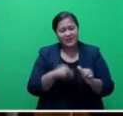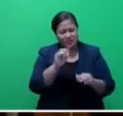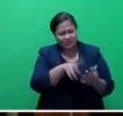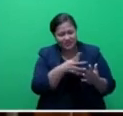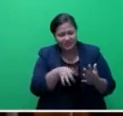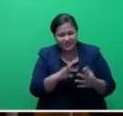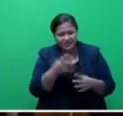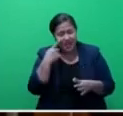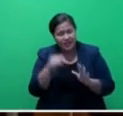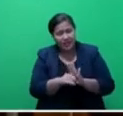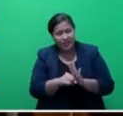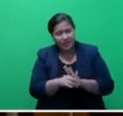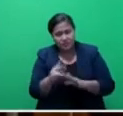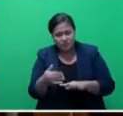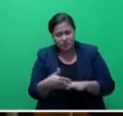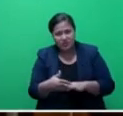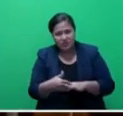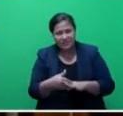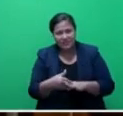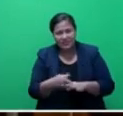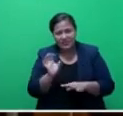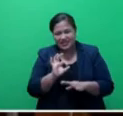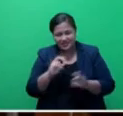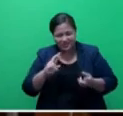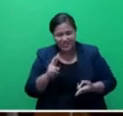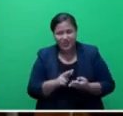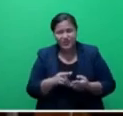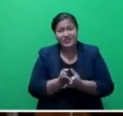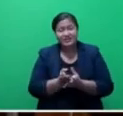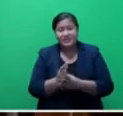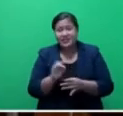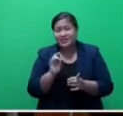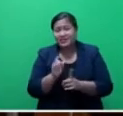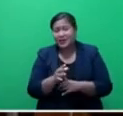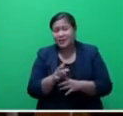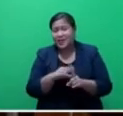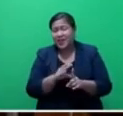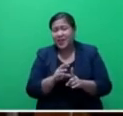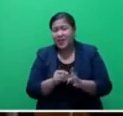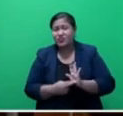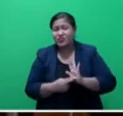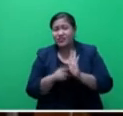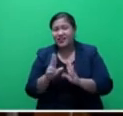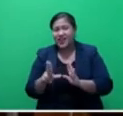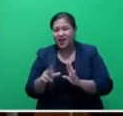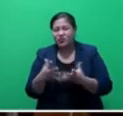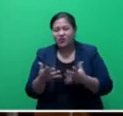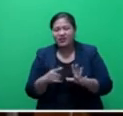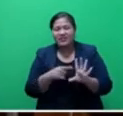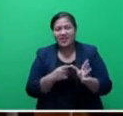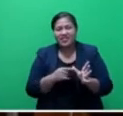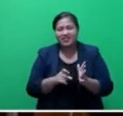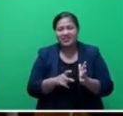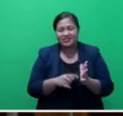that are maximizing the services, for example, in the Northern Lao route, which includes the ports of Yadata,